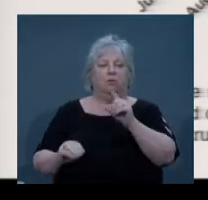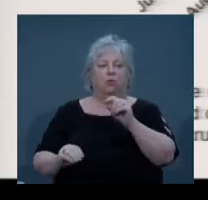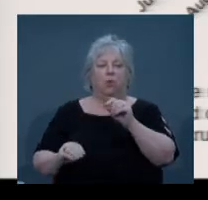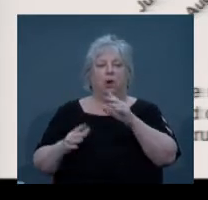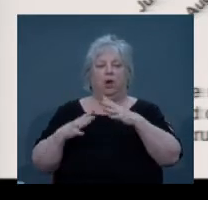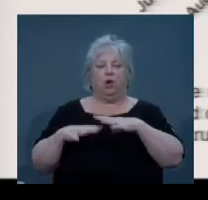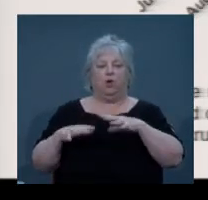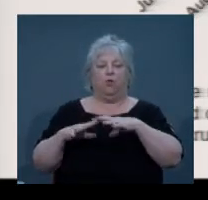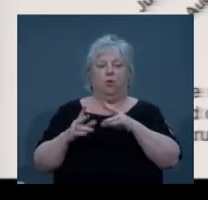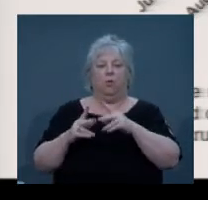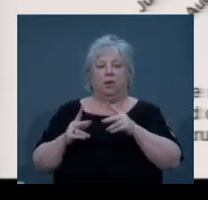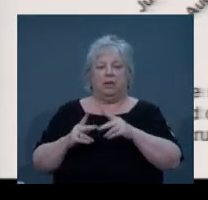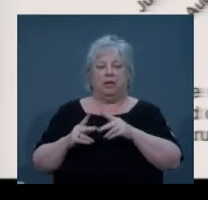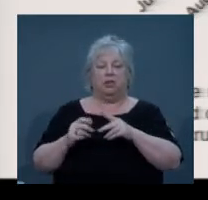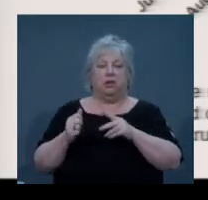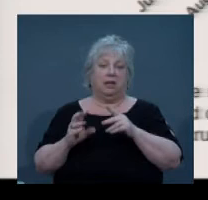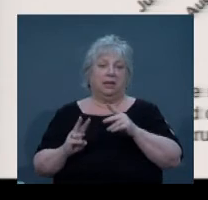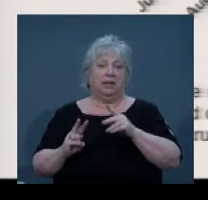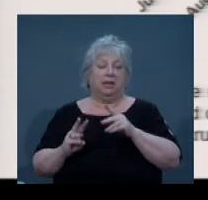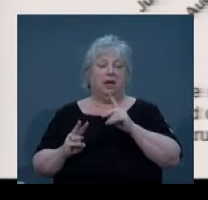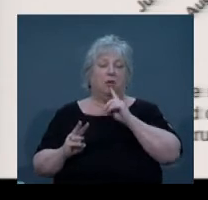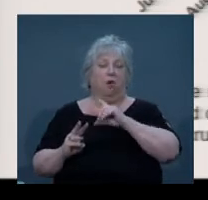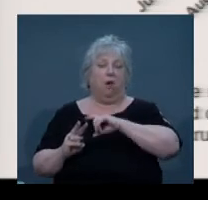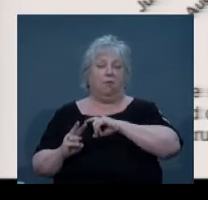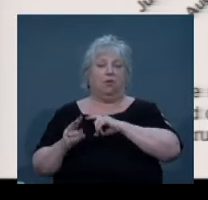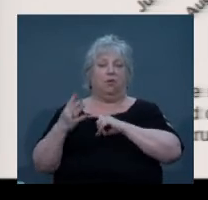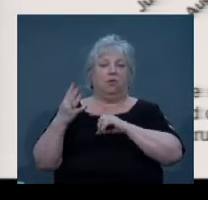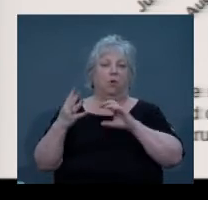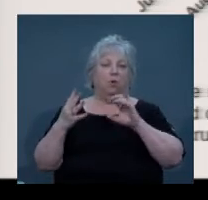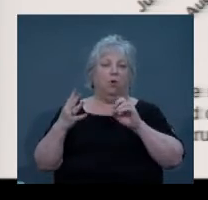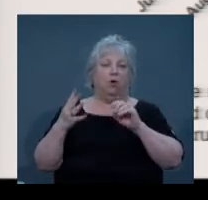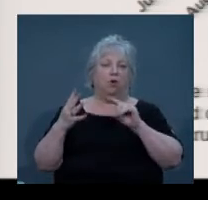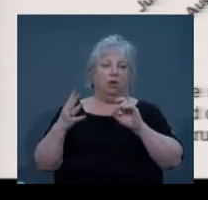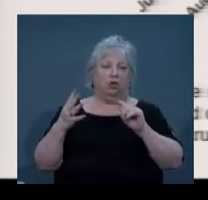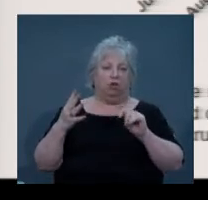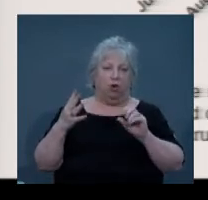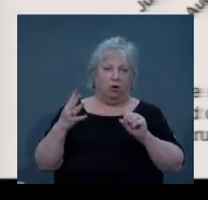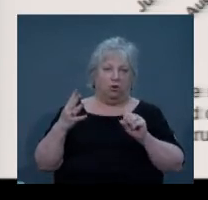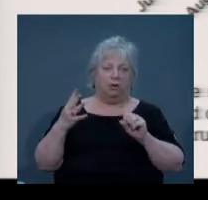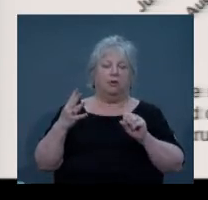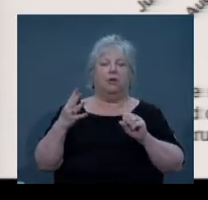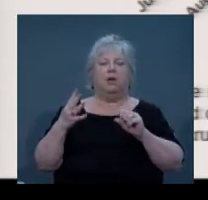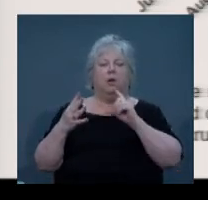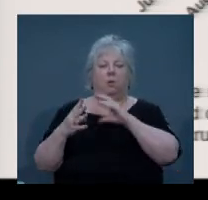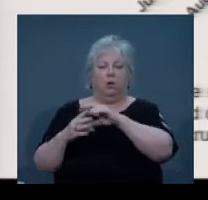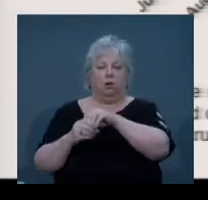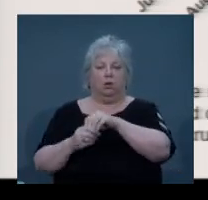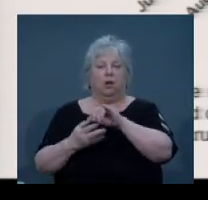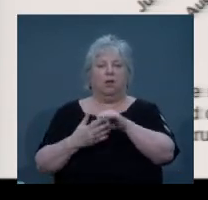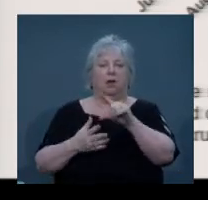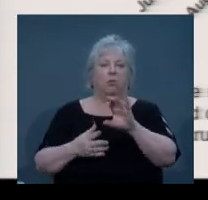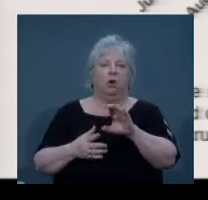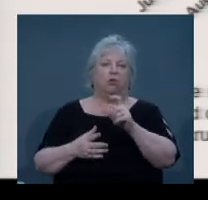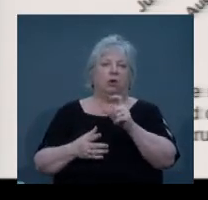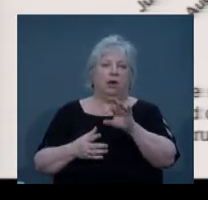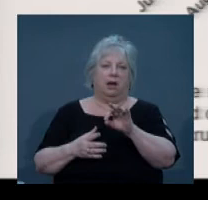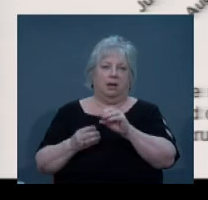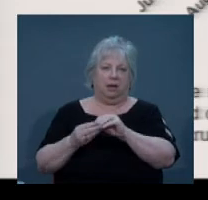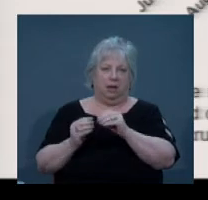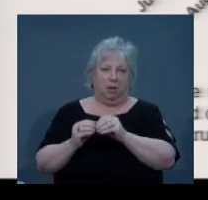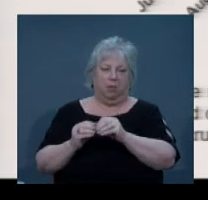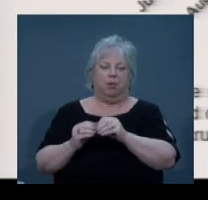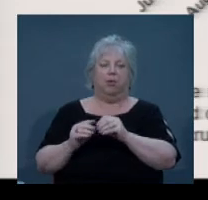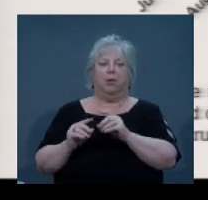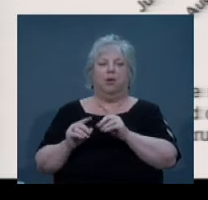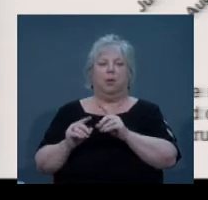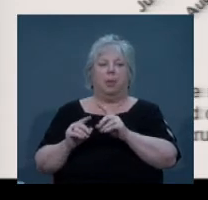uniform positions, 16 of those being officers and 4 sergeants were included in that 119 number.